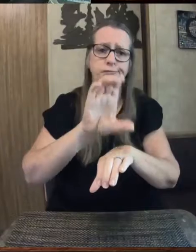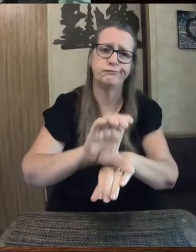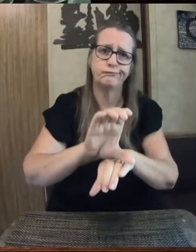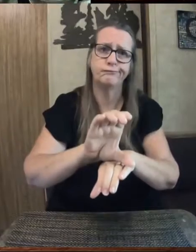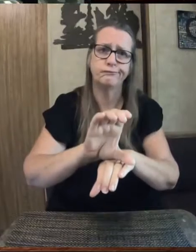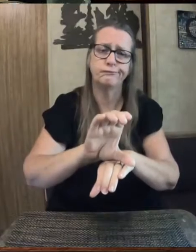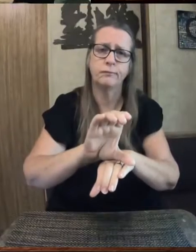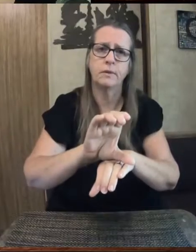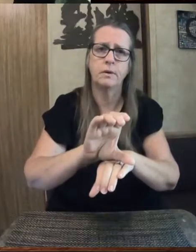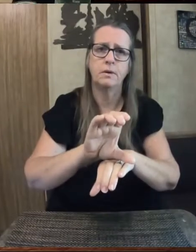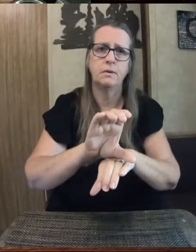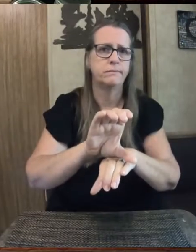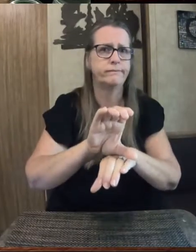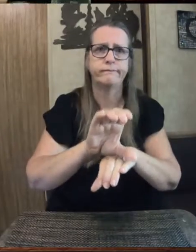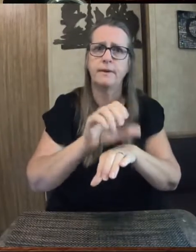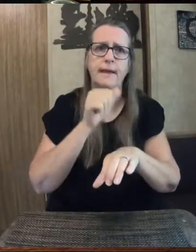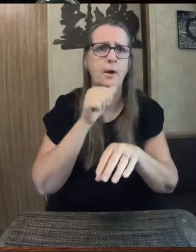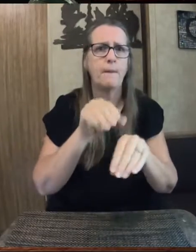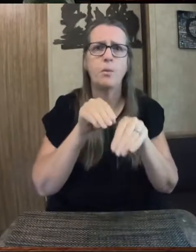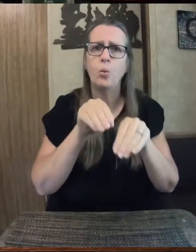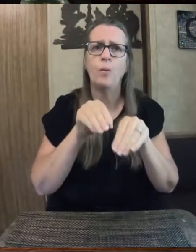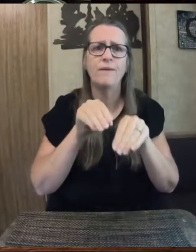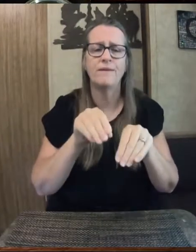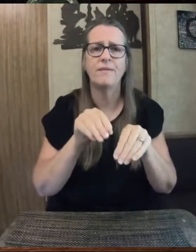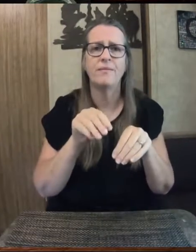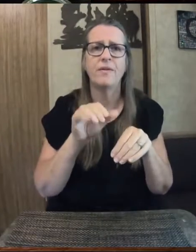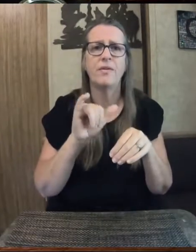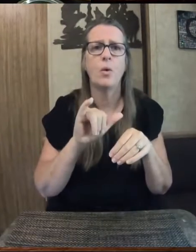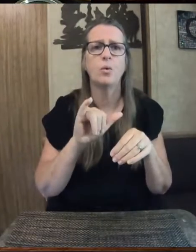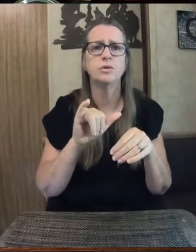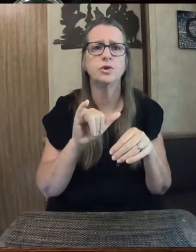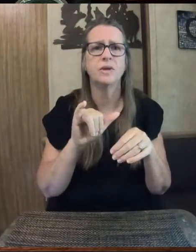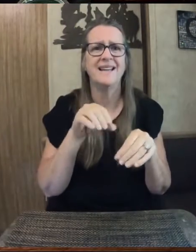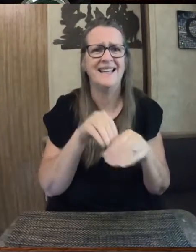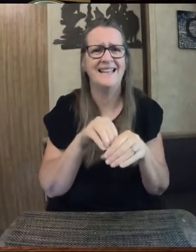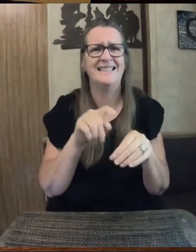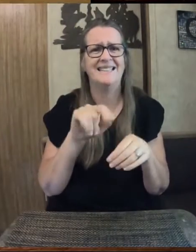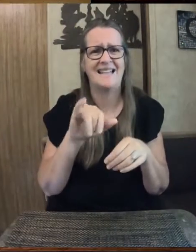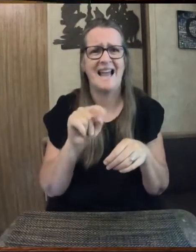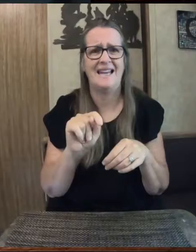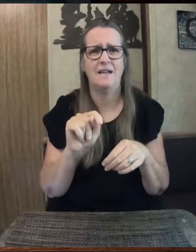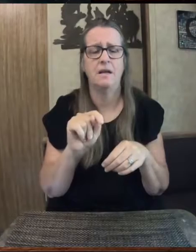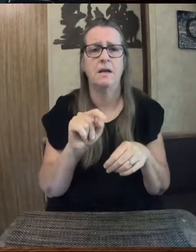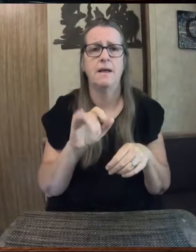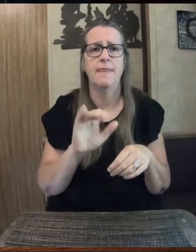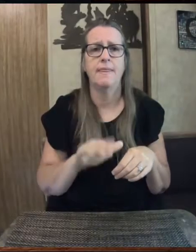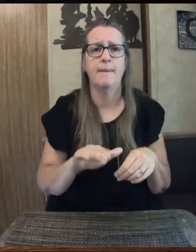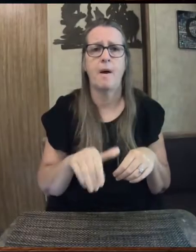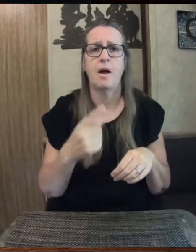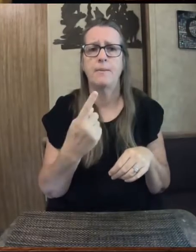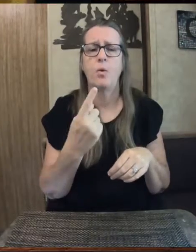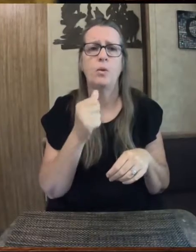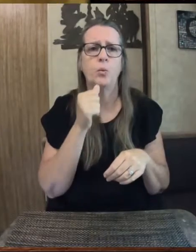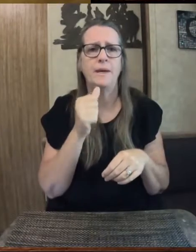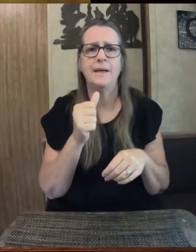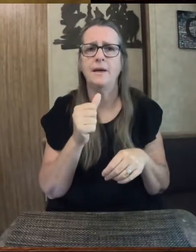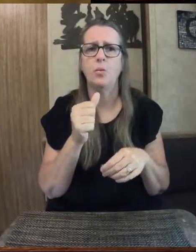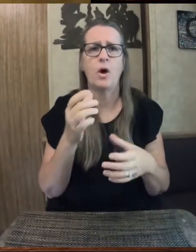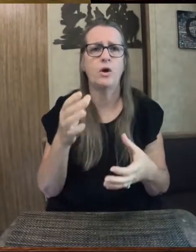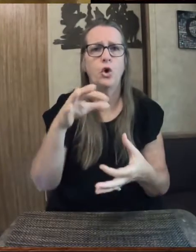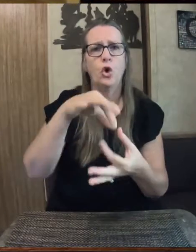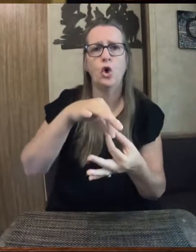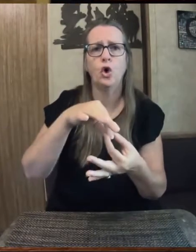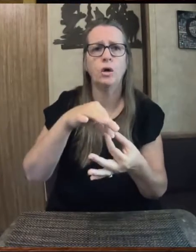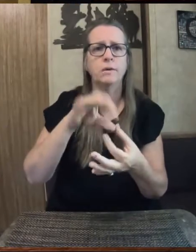make sure they're hooked on and they don't go anywhere. And these are all in there pretty tight. This bottom one, we didn't want to hook anything